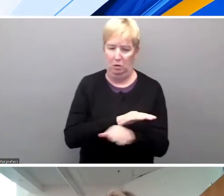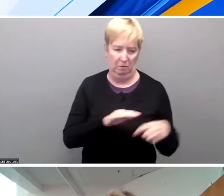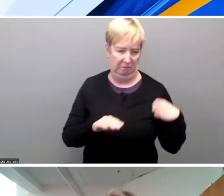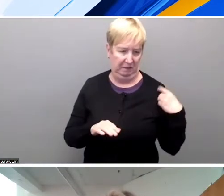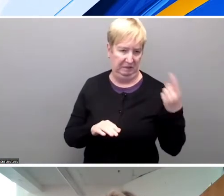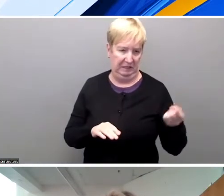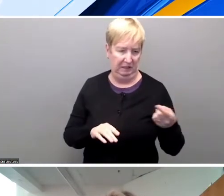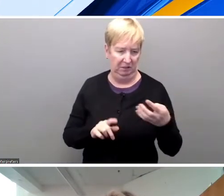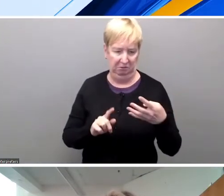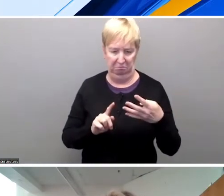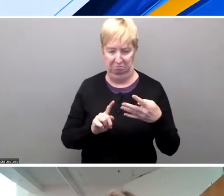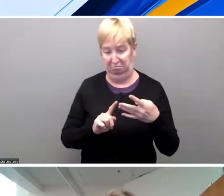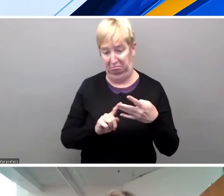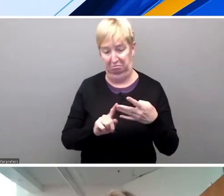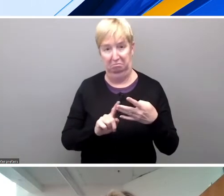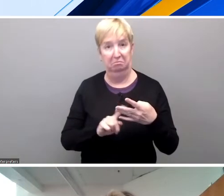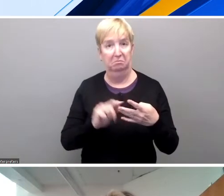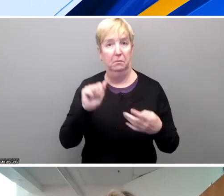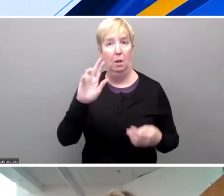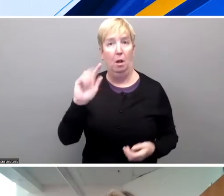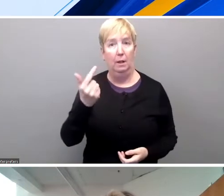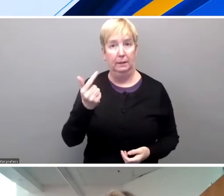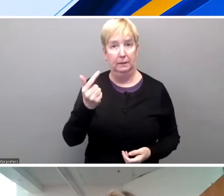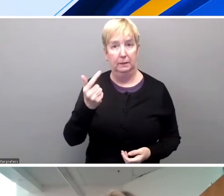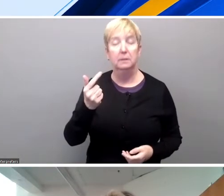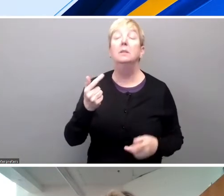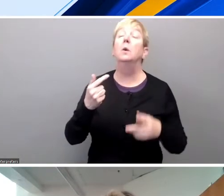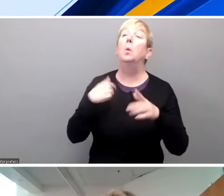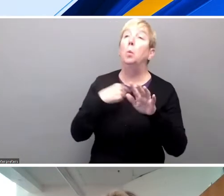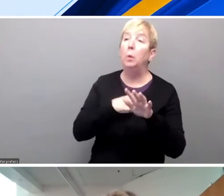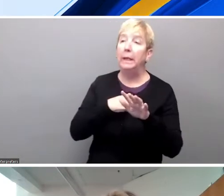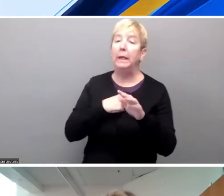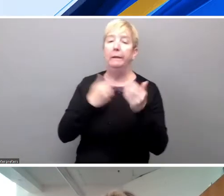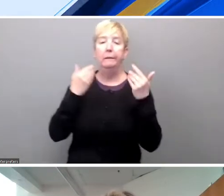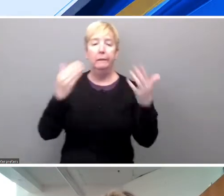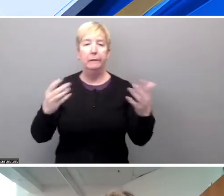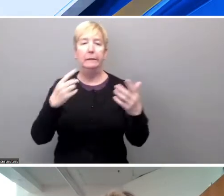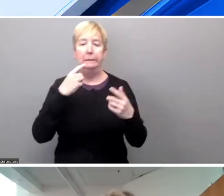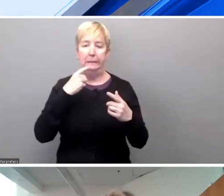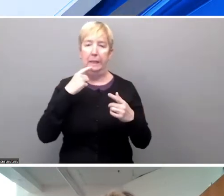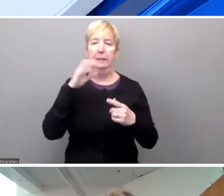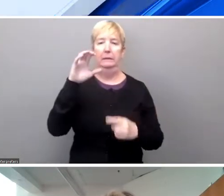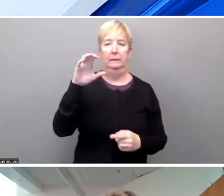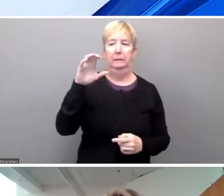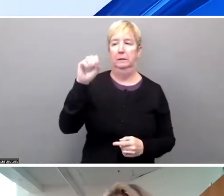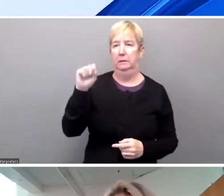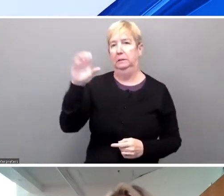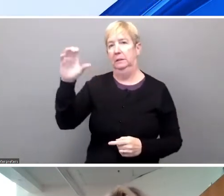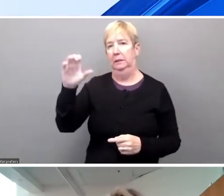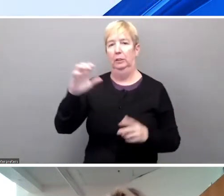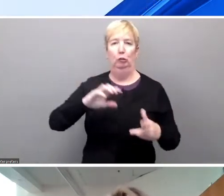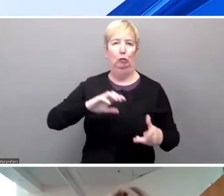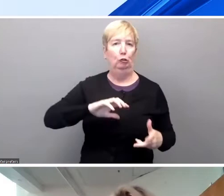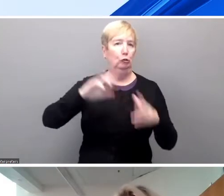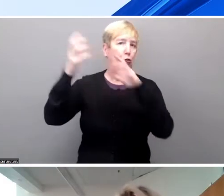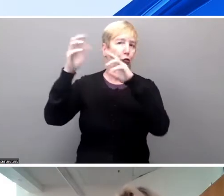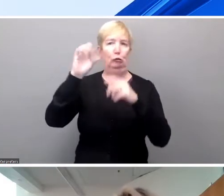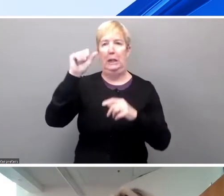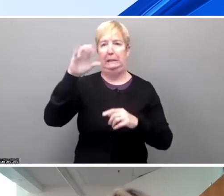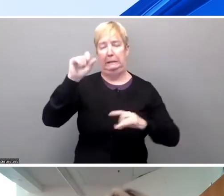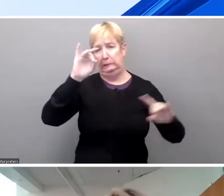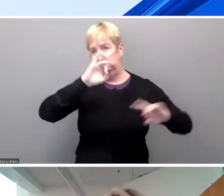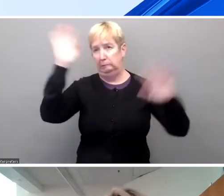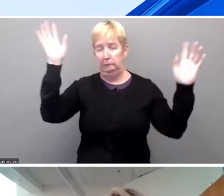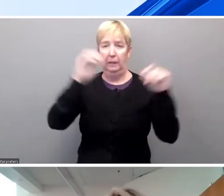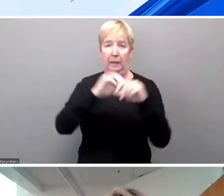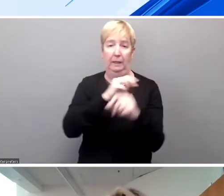of care, that was a pathway for hospitals to say, we're full, we can't take any more. We're going to stop taking new patients, which